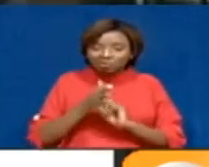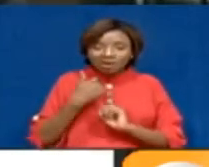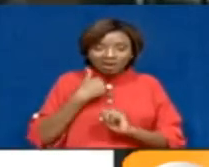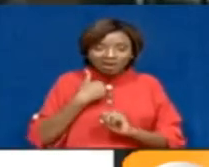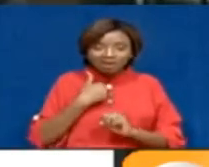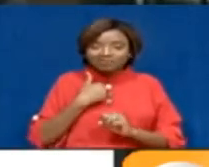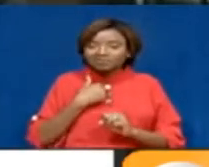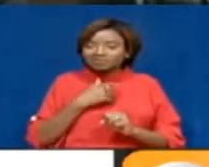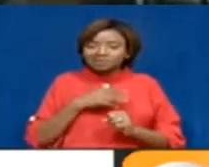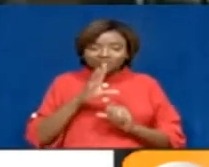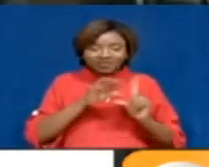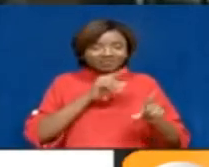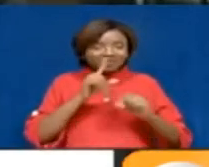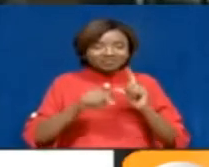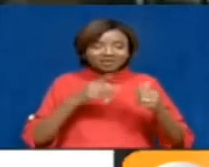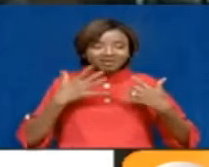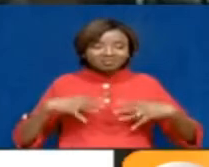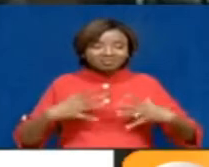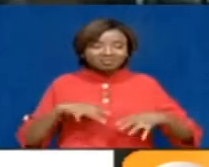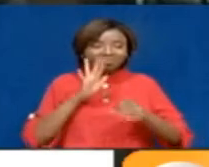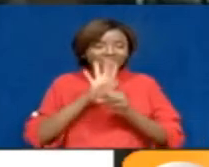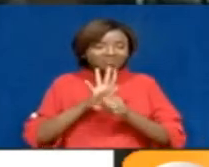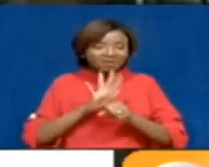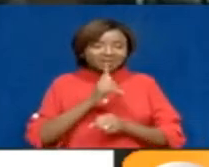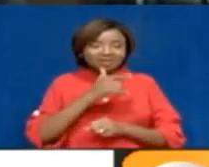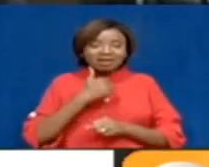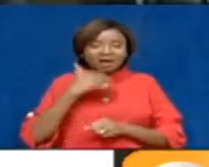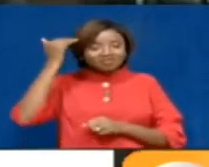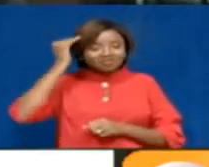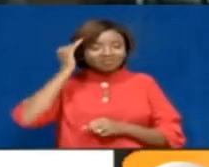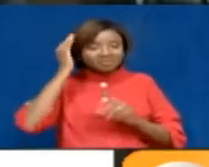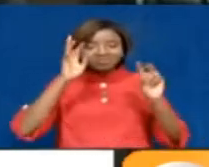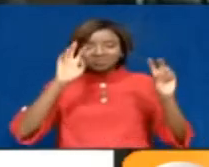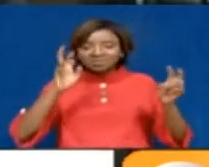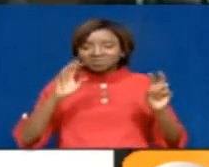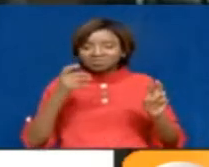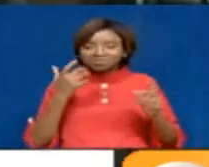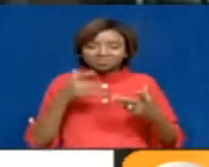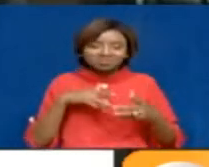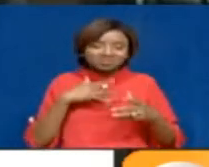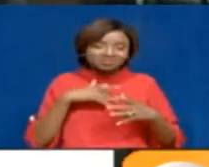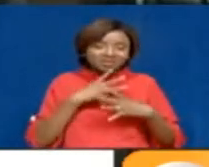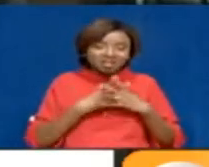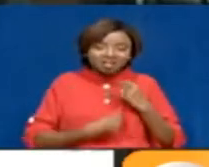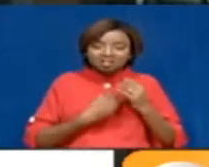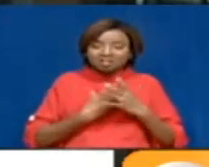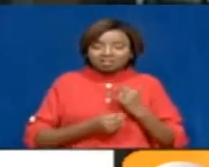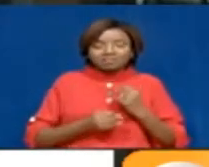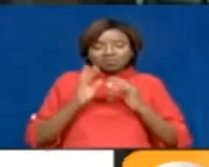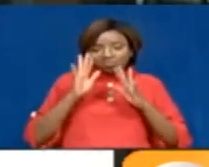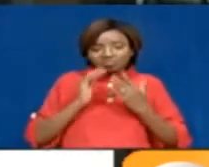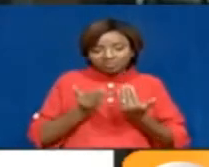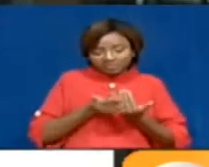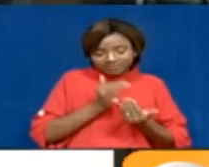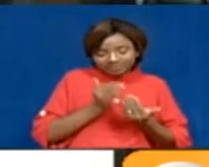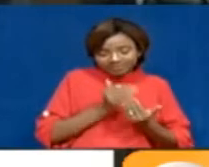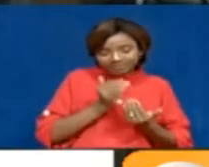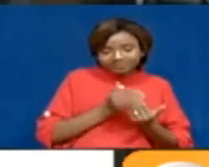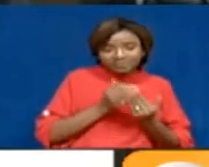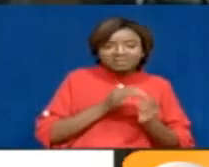that we often just pass them by and don't, yeah, do anything and don't show them even the little care. So I think it was